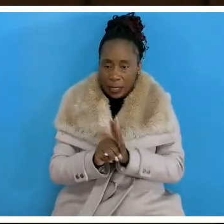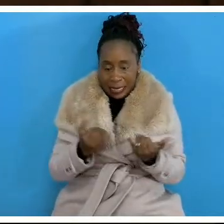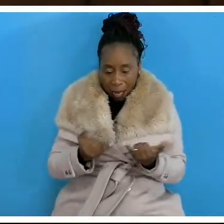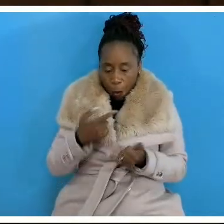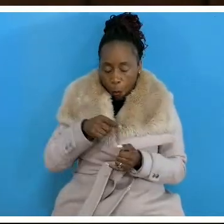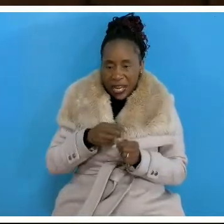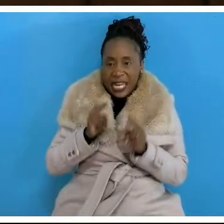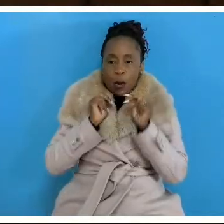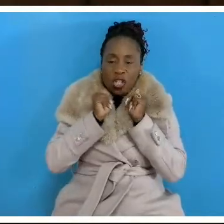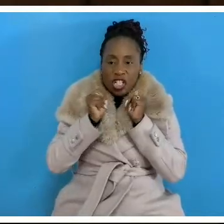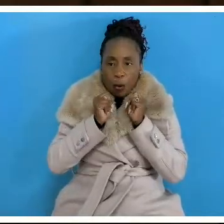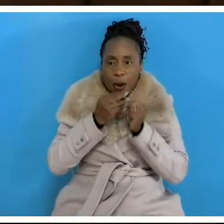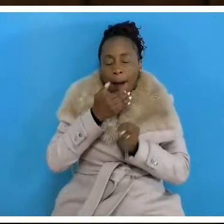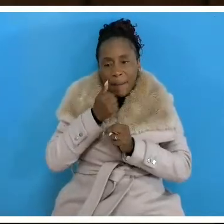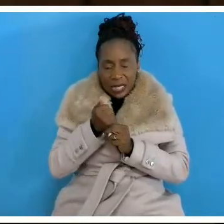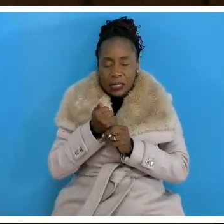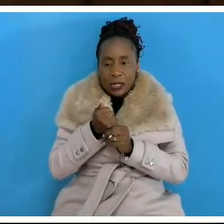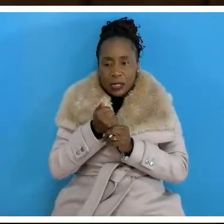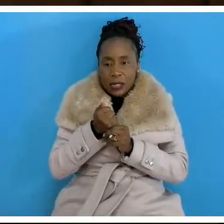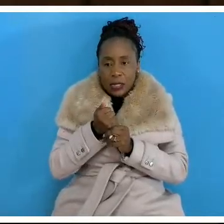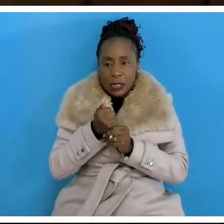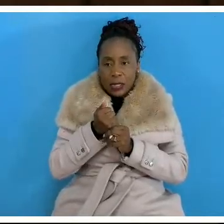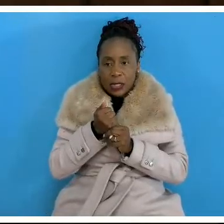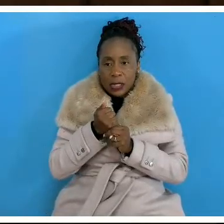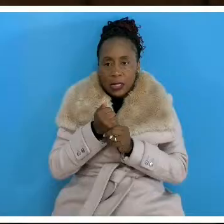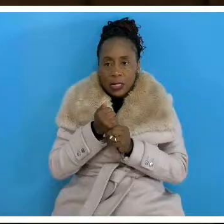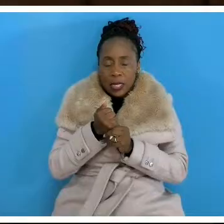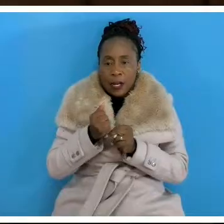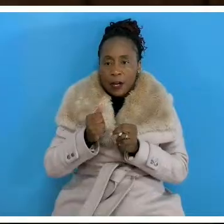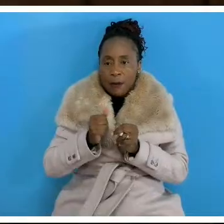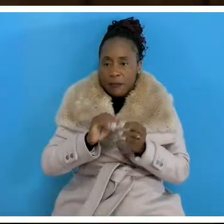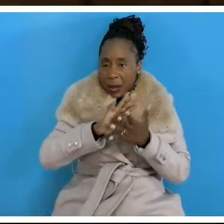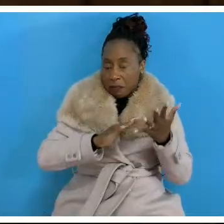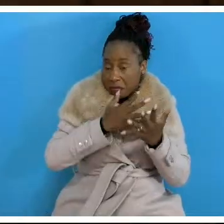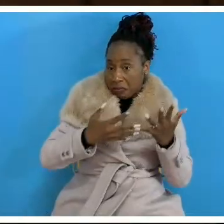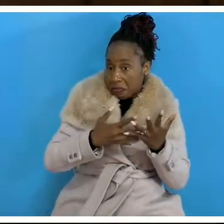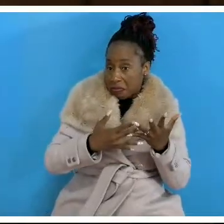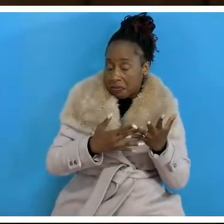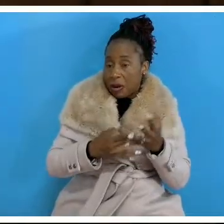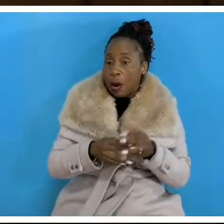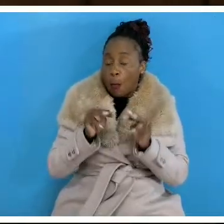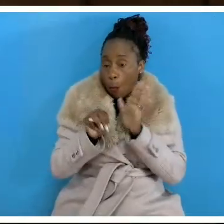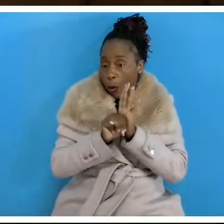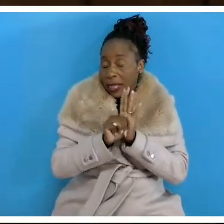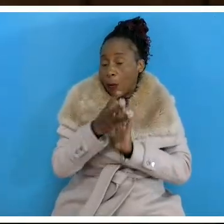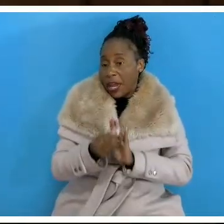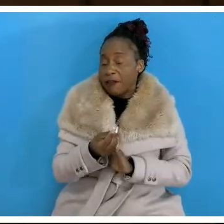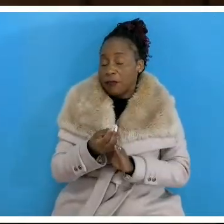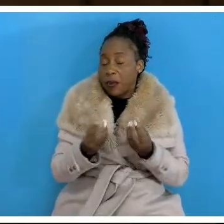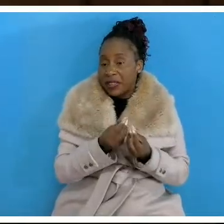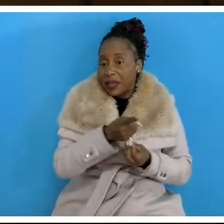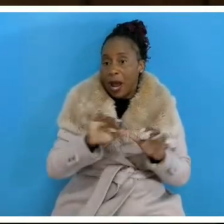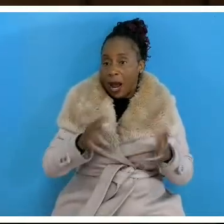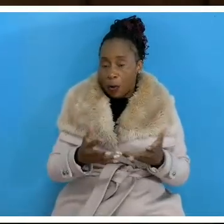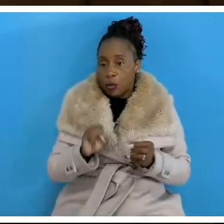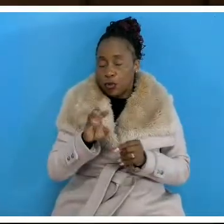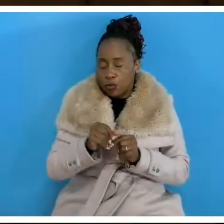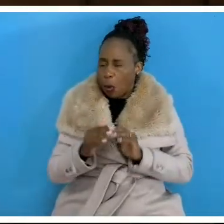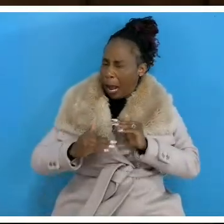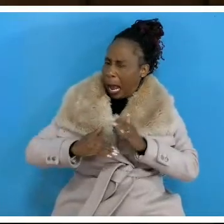negotiation to say how best do we reframe the model that we have of partnership with them to ensure that we have a higher